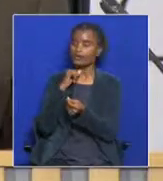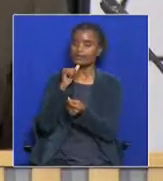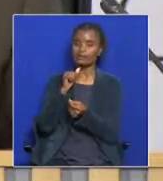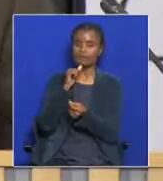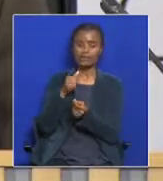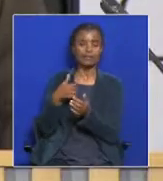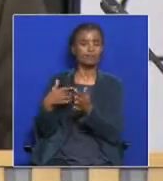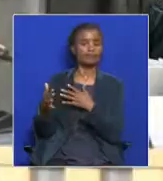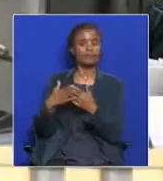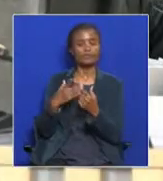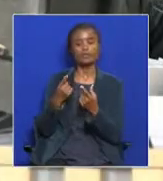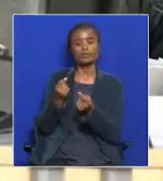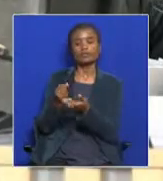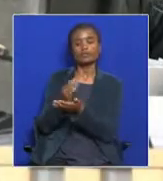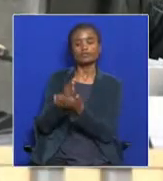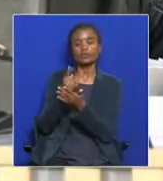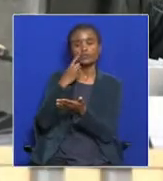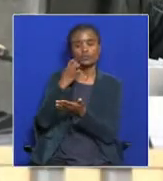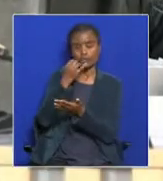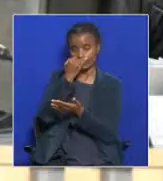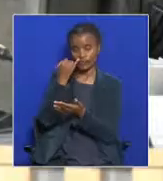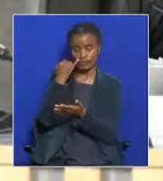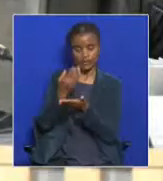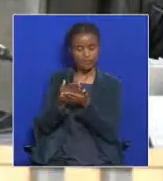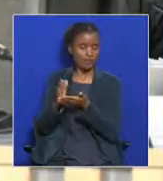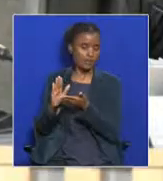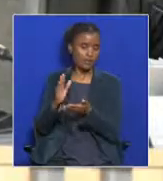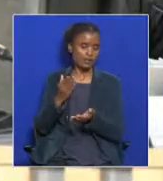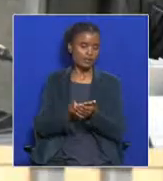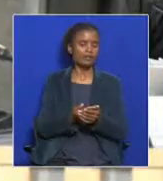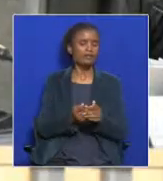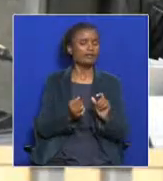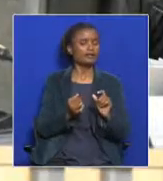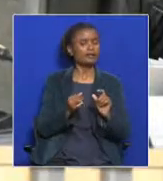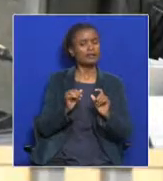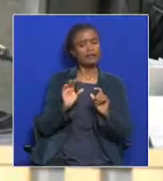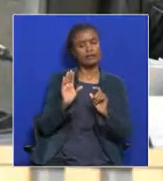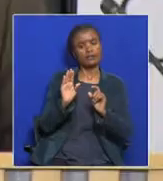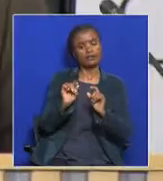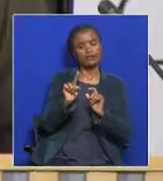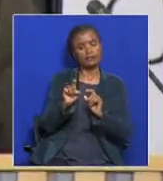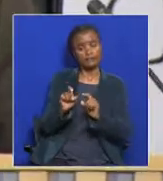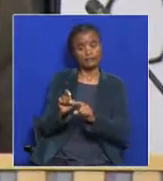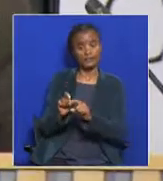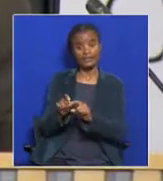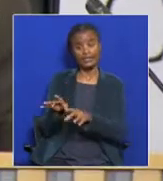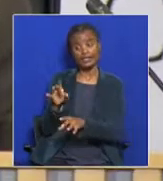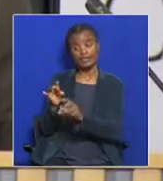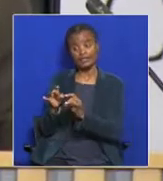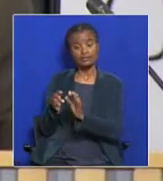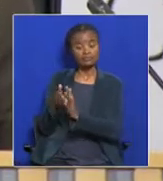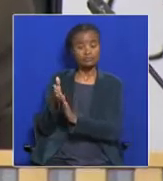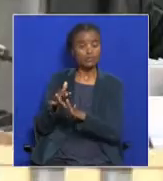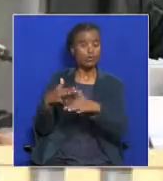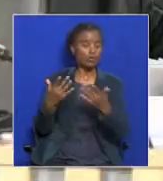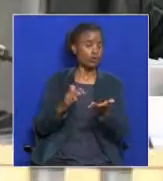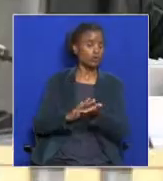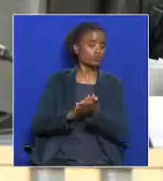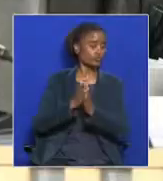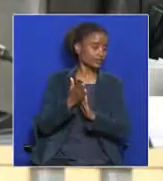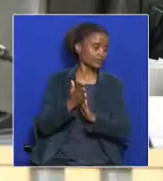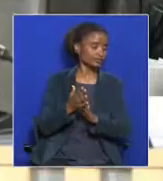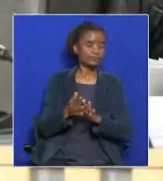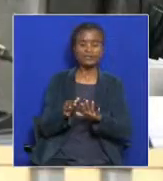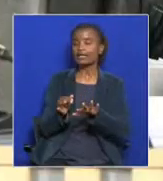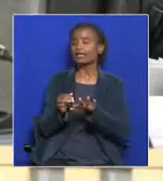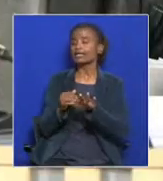or expedition that you were talking about was what? Of the analysis or of the destruction? Whichever they were willing to do. No, you had a discussion